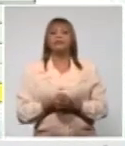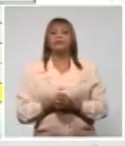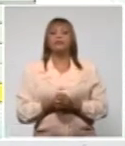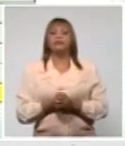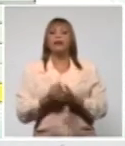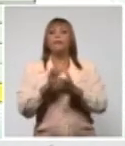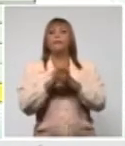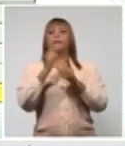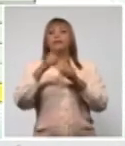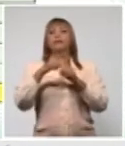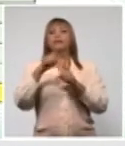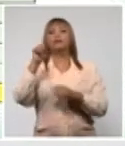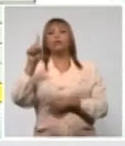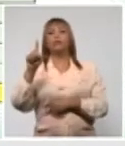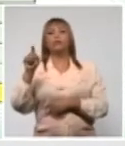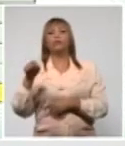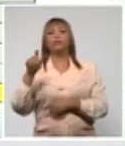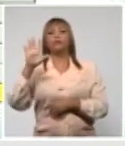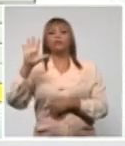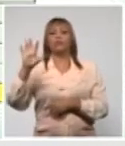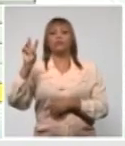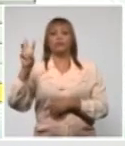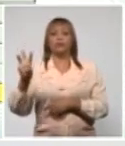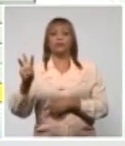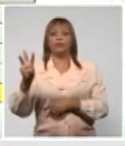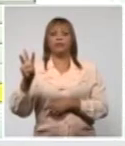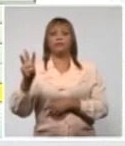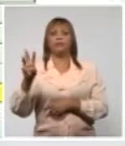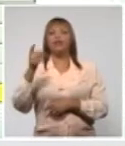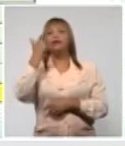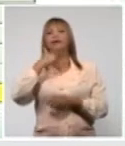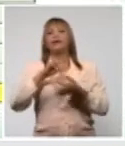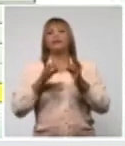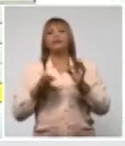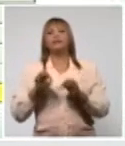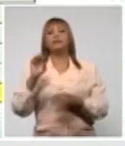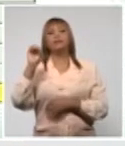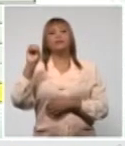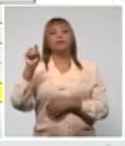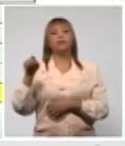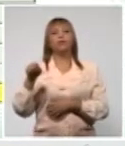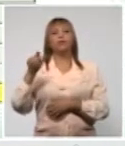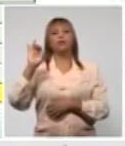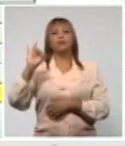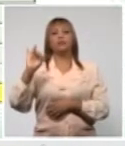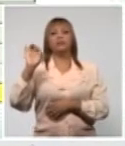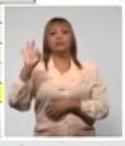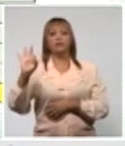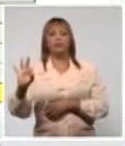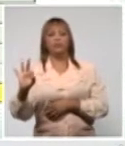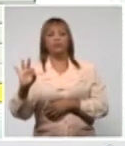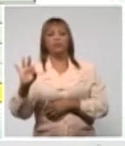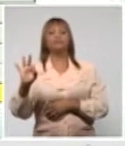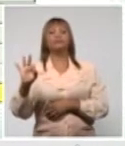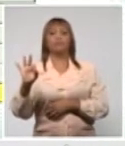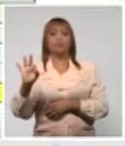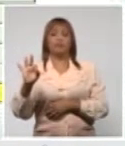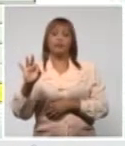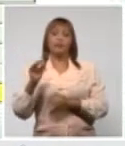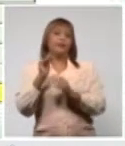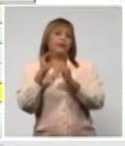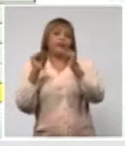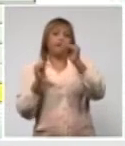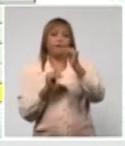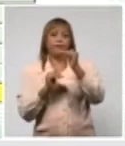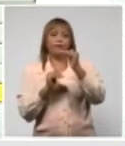Holguín, Cienfuegos, Las Tunas, Granma, Santiago de Cuba, Guantánamo, and the Isle of Youth Special